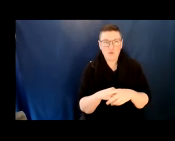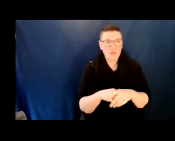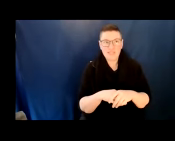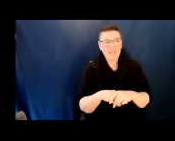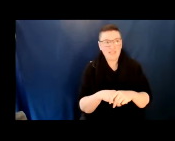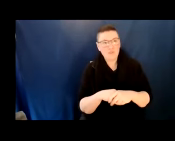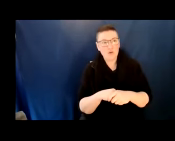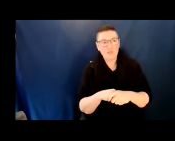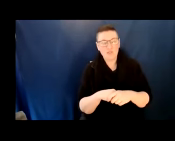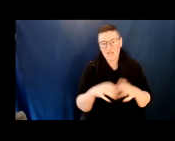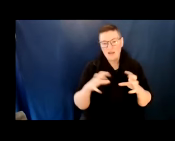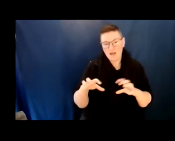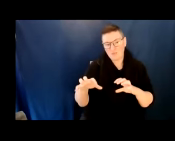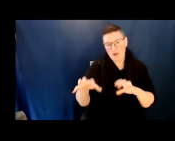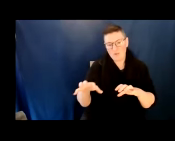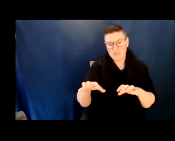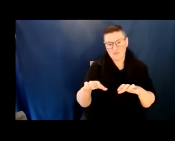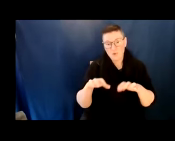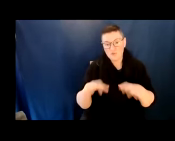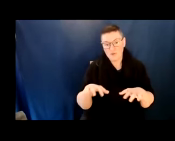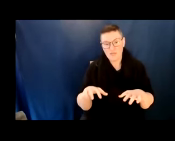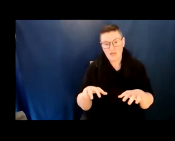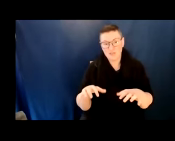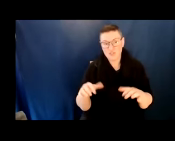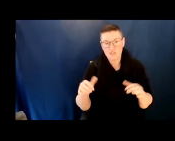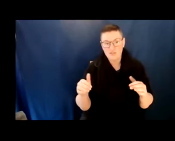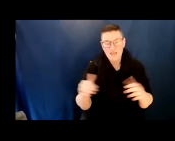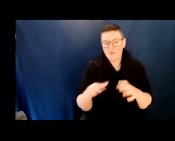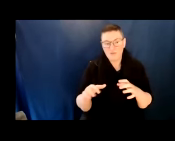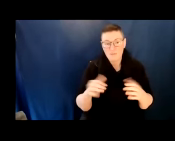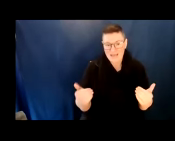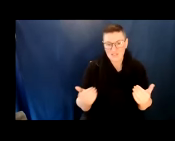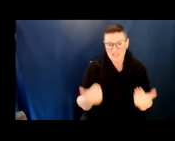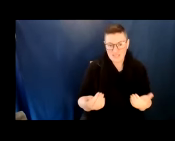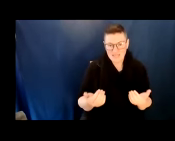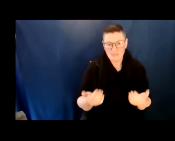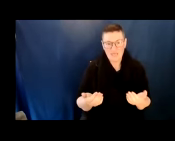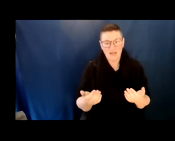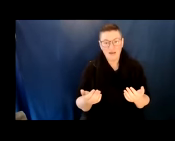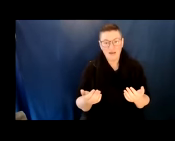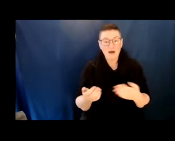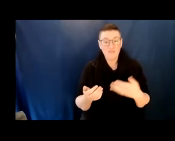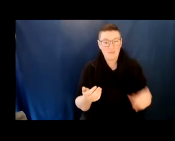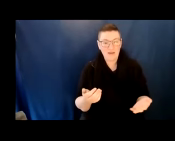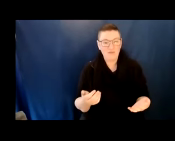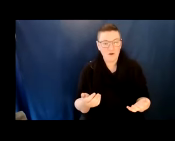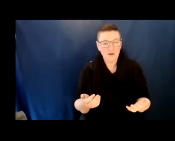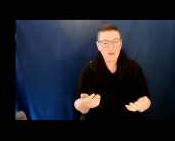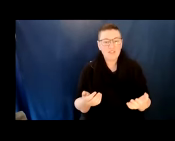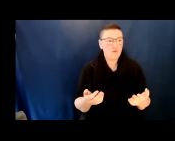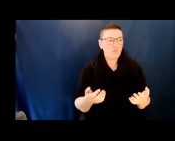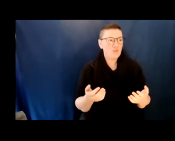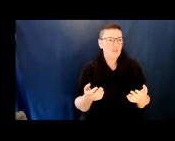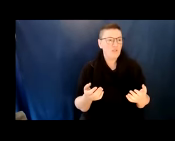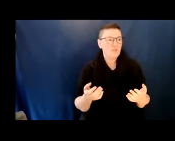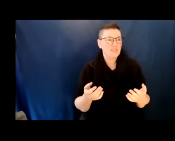So you could say that that the iconic properties of both of those signs, just neither of them match the intended meaning of that metaphor. So